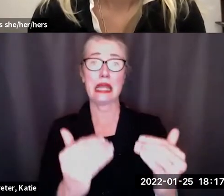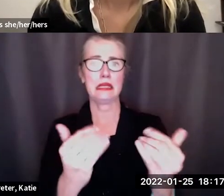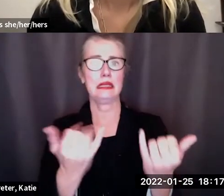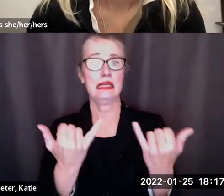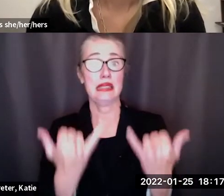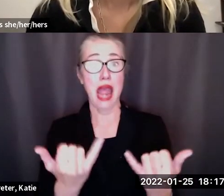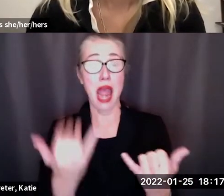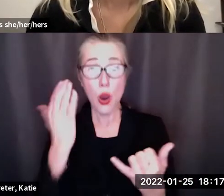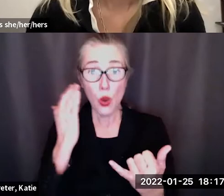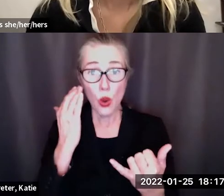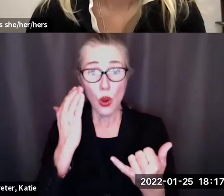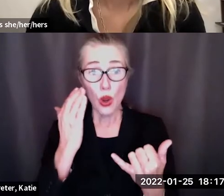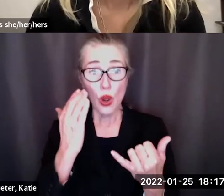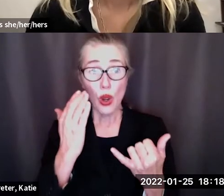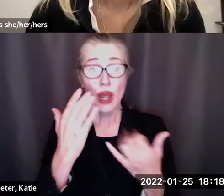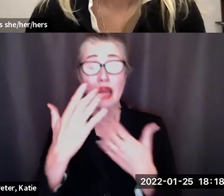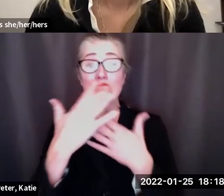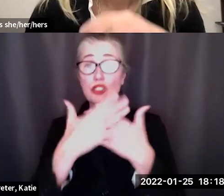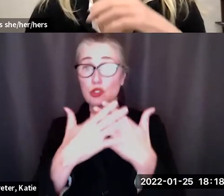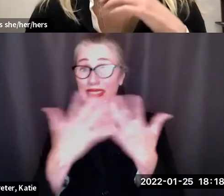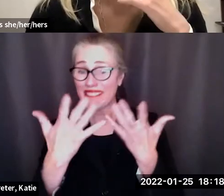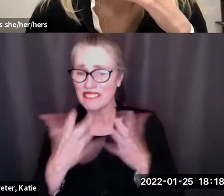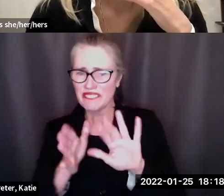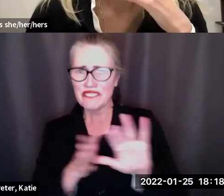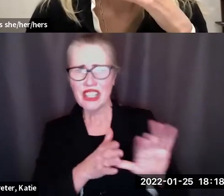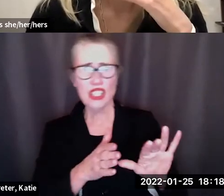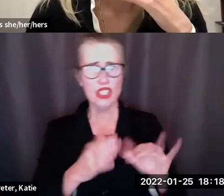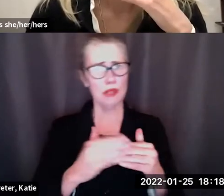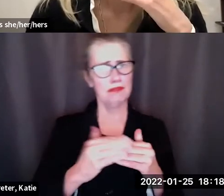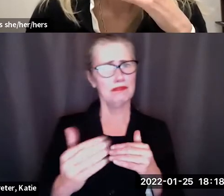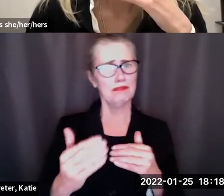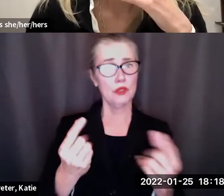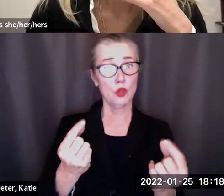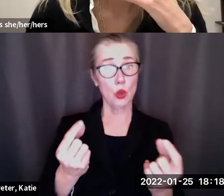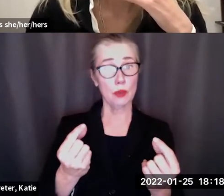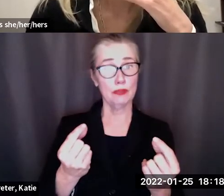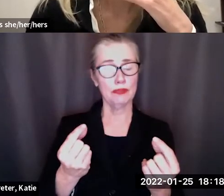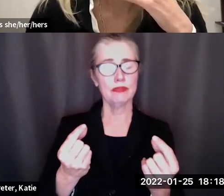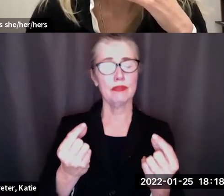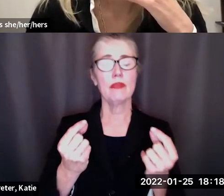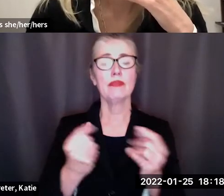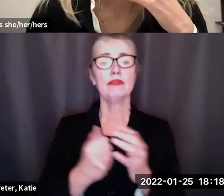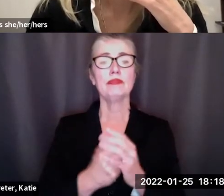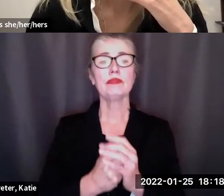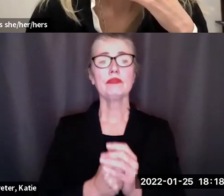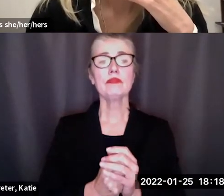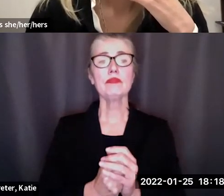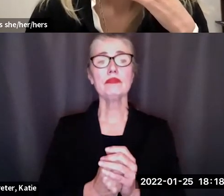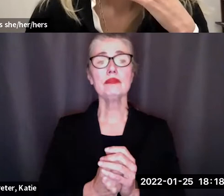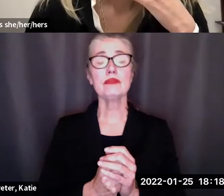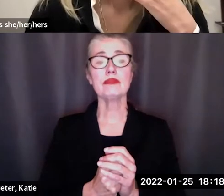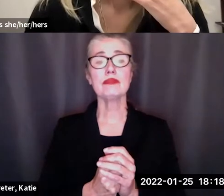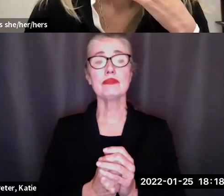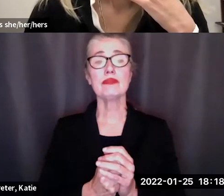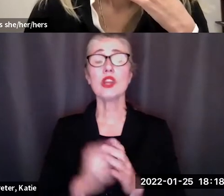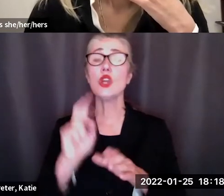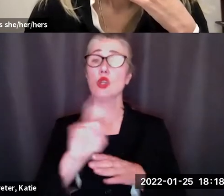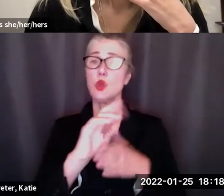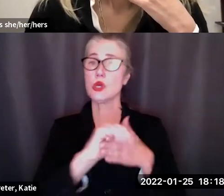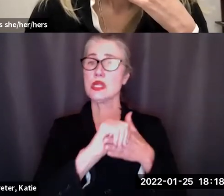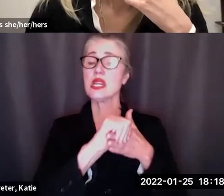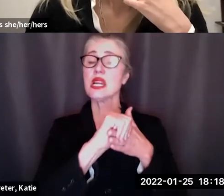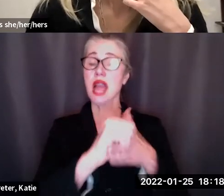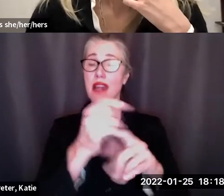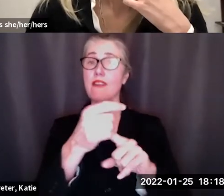we left screening everyone and so what we actually did was we focused on and with the guidance with public that we